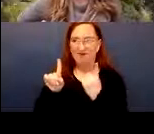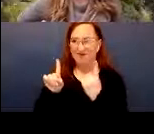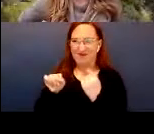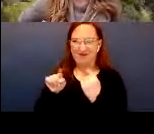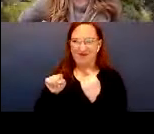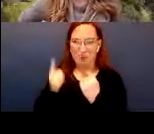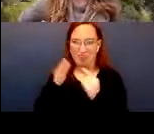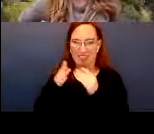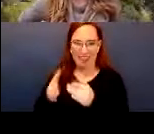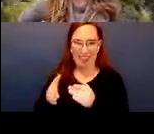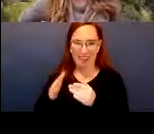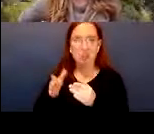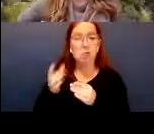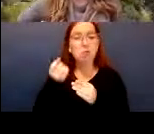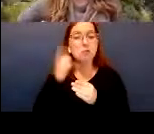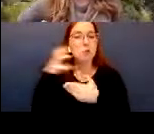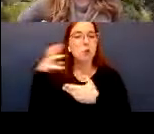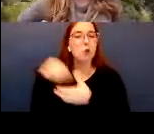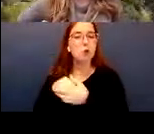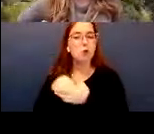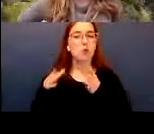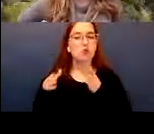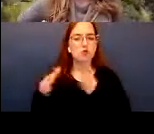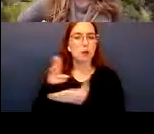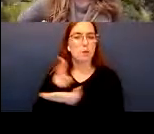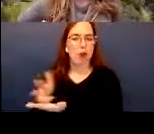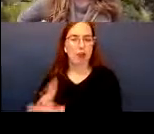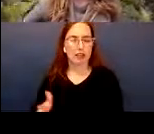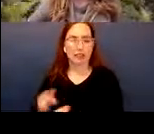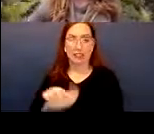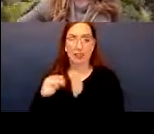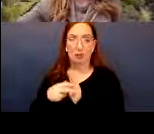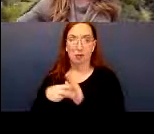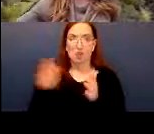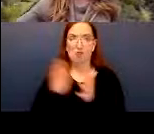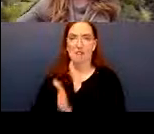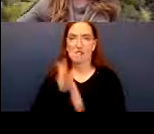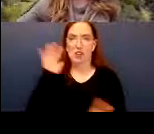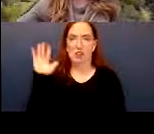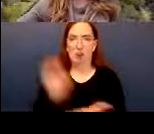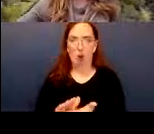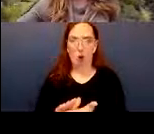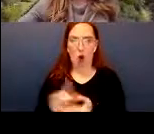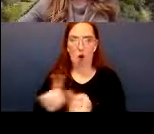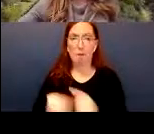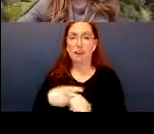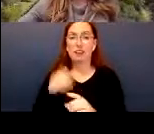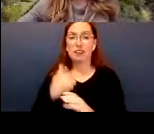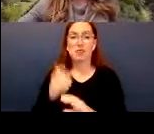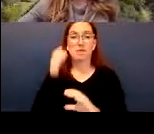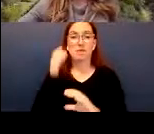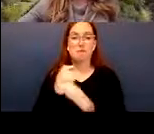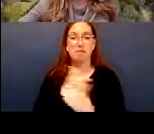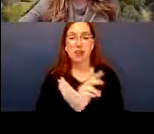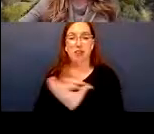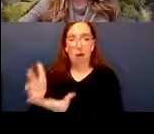with on-street parking, which would help slow the traffic down, and improved bus stops with the shared use